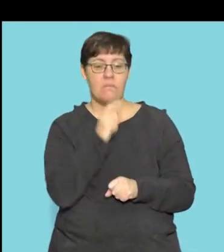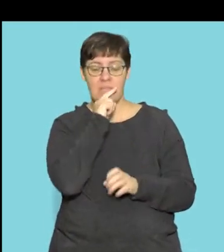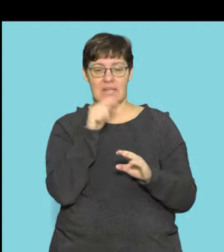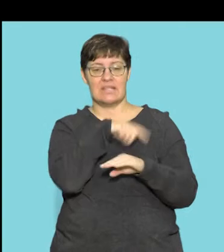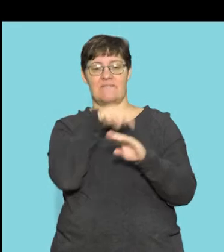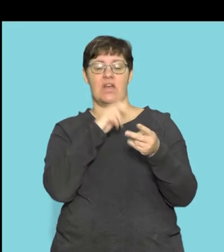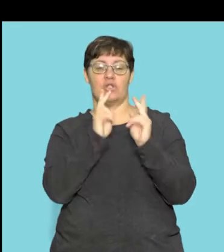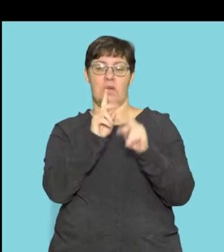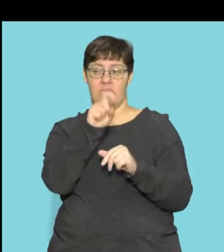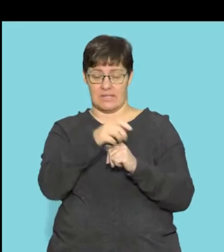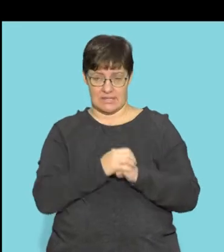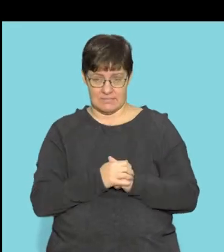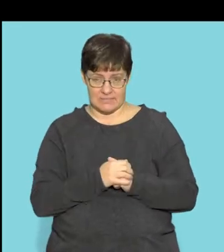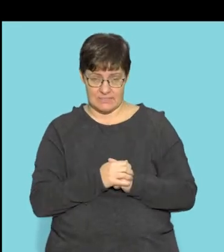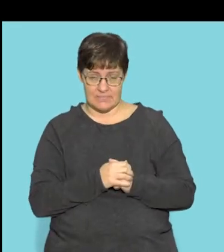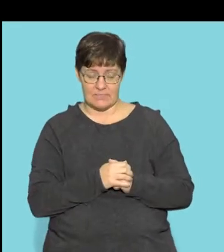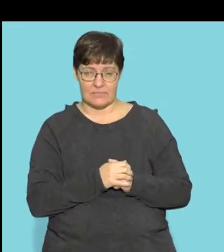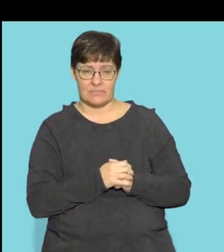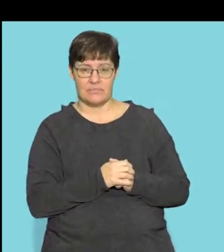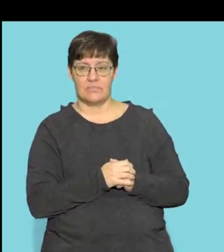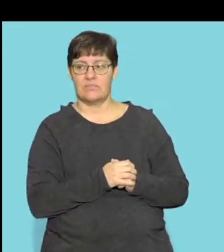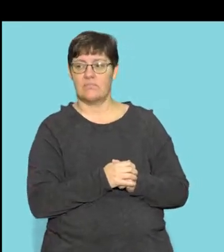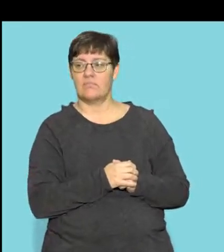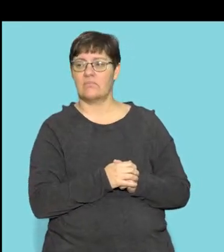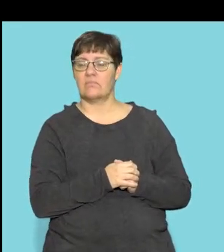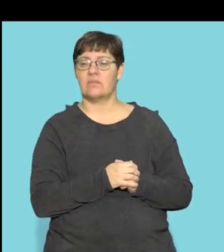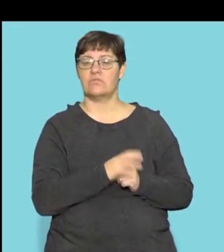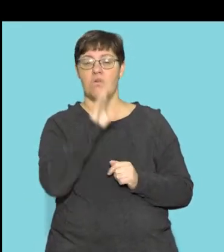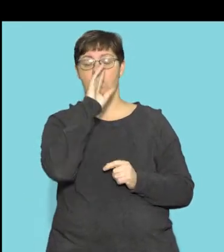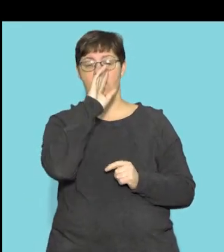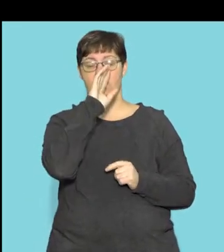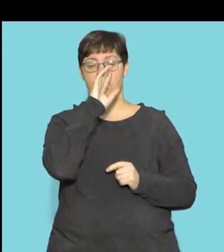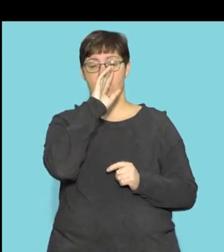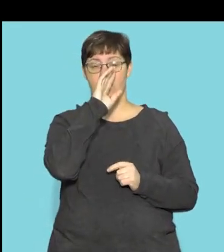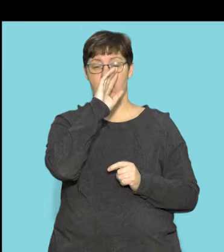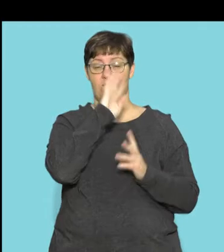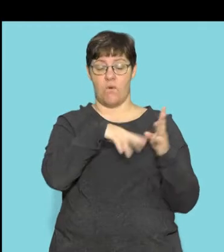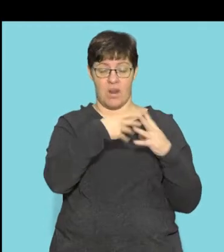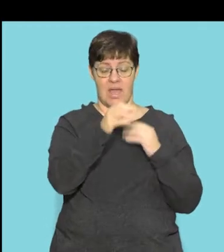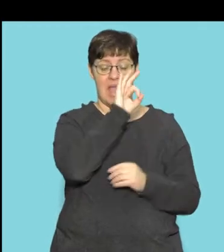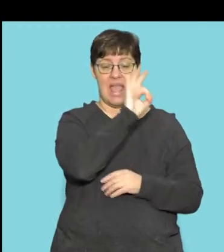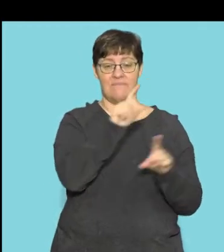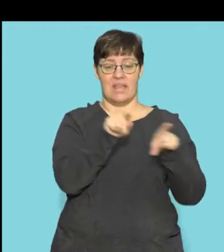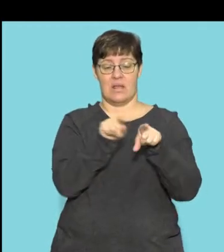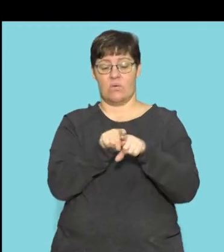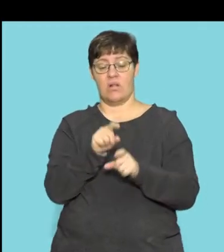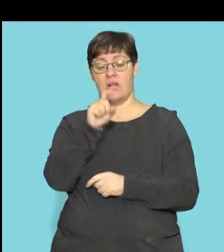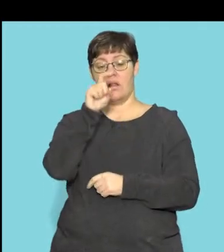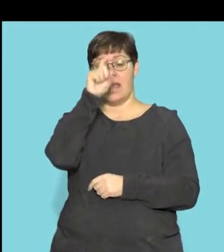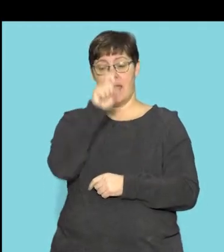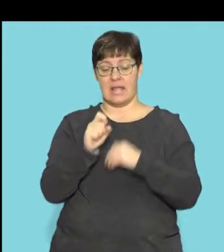at the end. So remember again, my formula, X into 1 plus